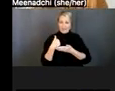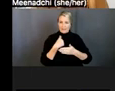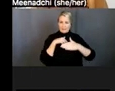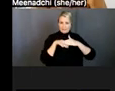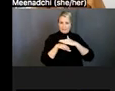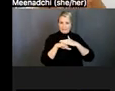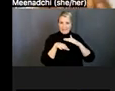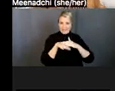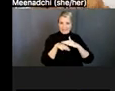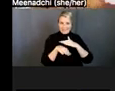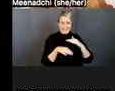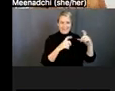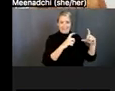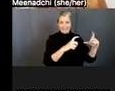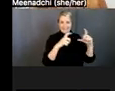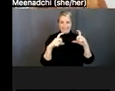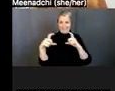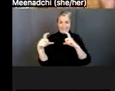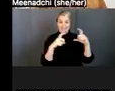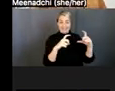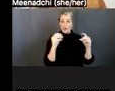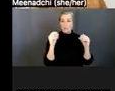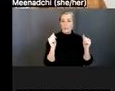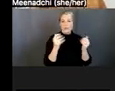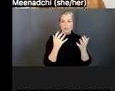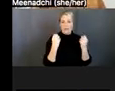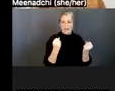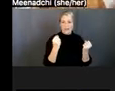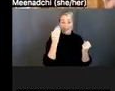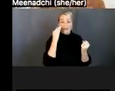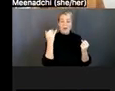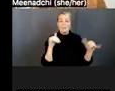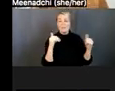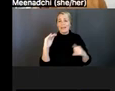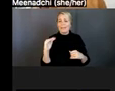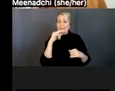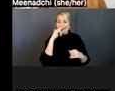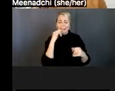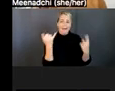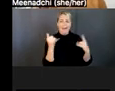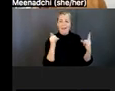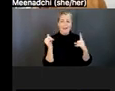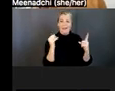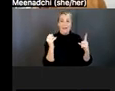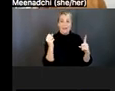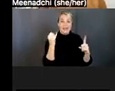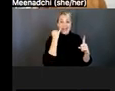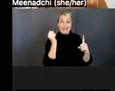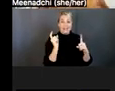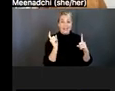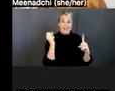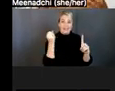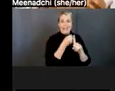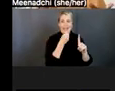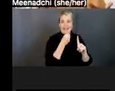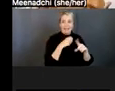right? When little people are playing and they have that hit to the head, they fall down, they are up again if the game is still going.